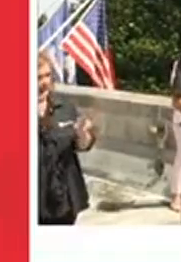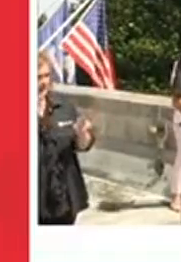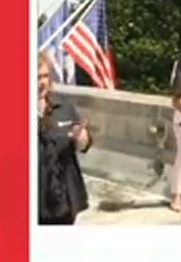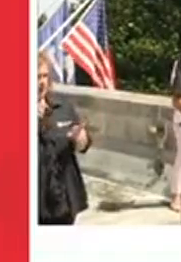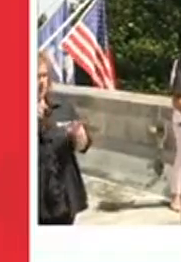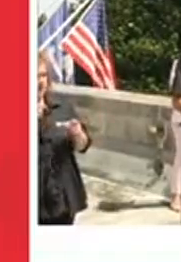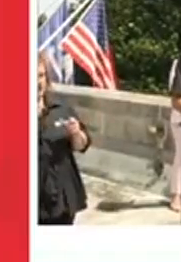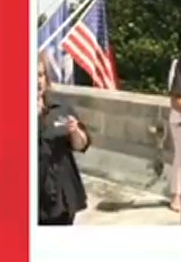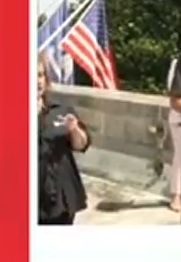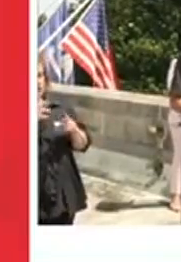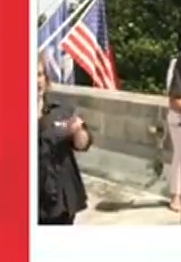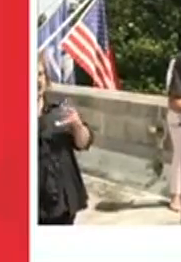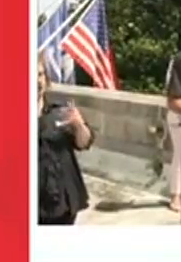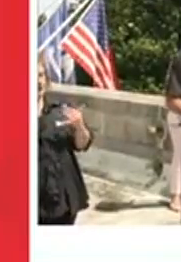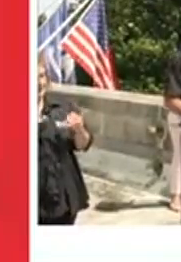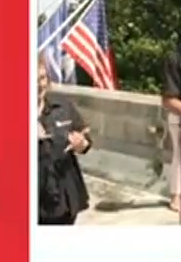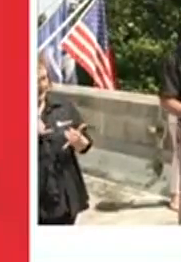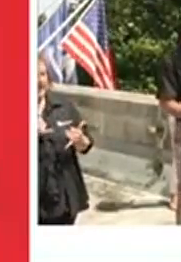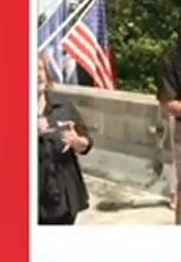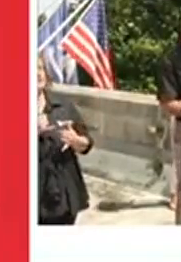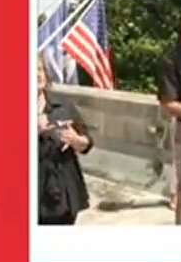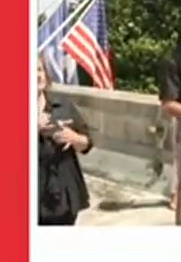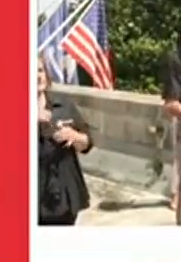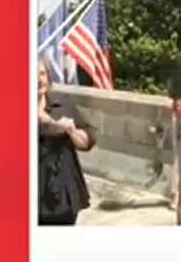place. Let's get this one right.